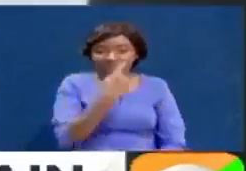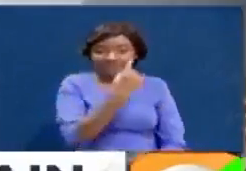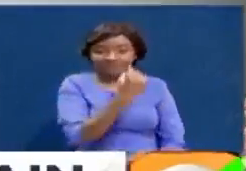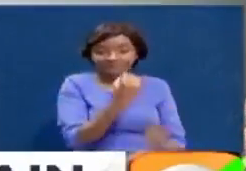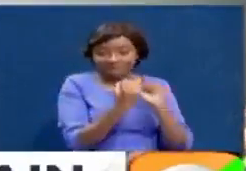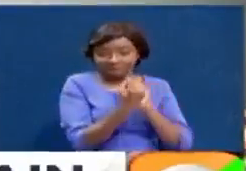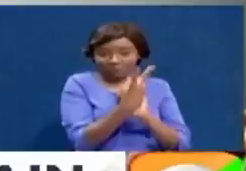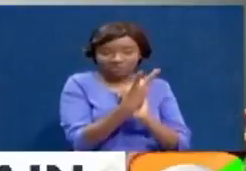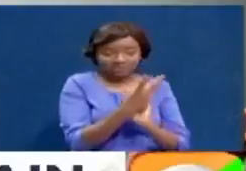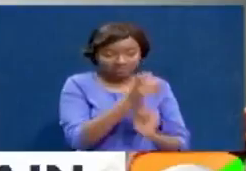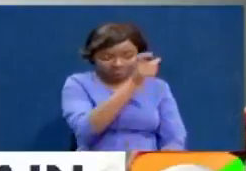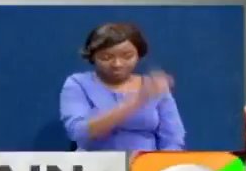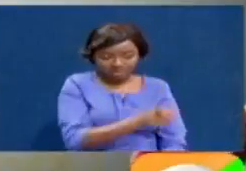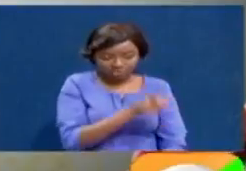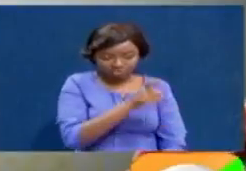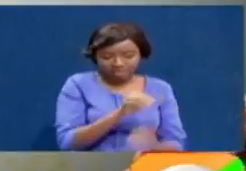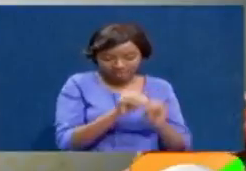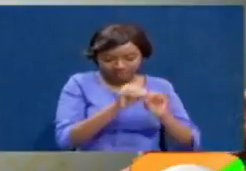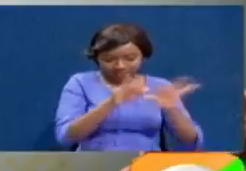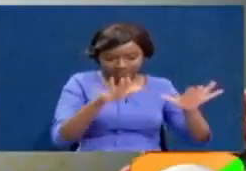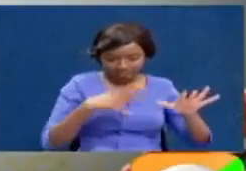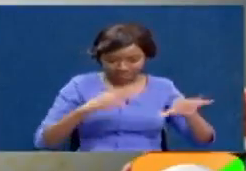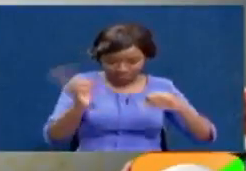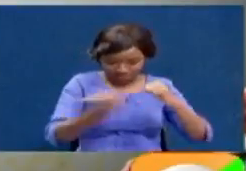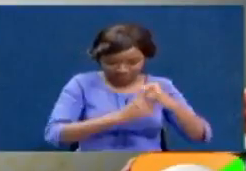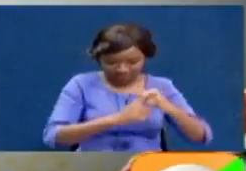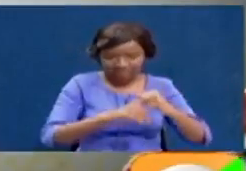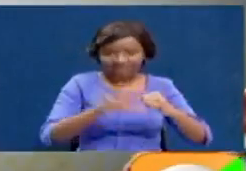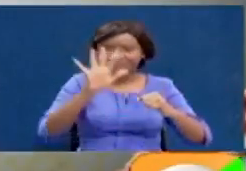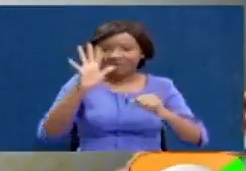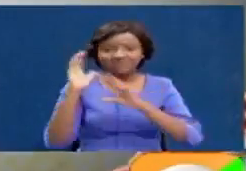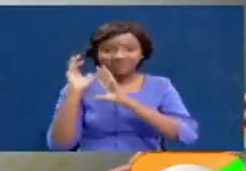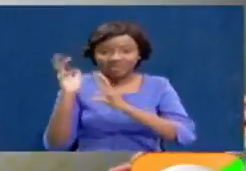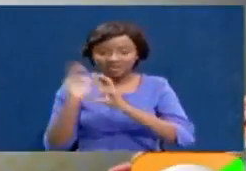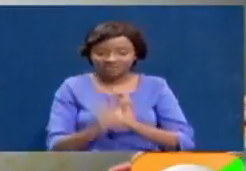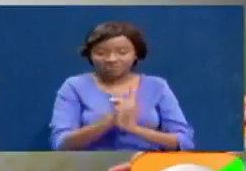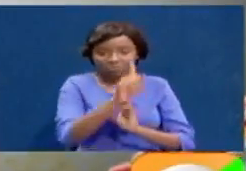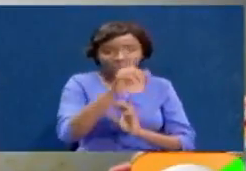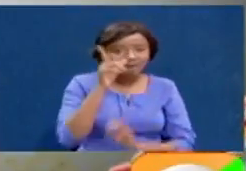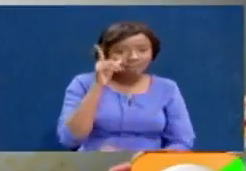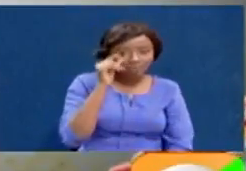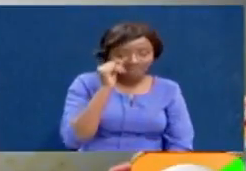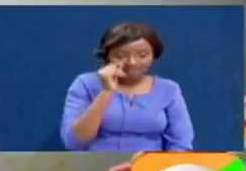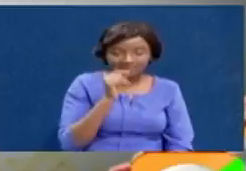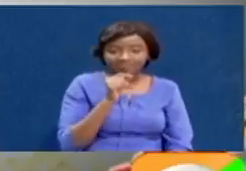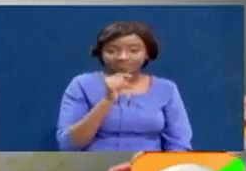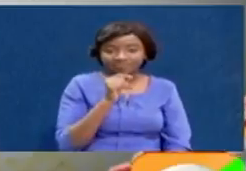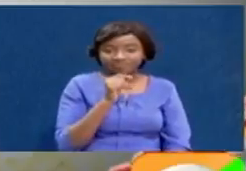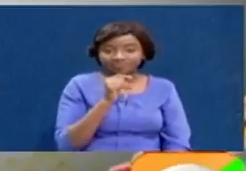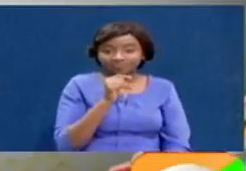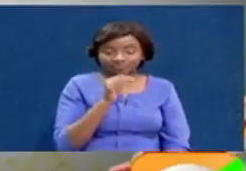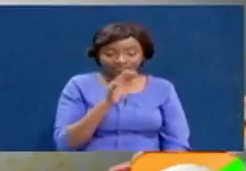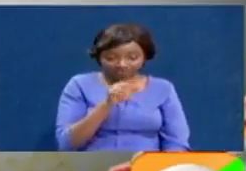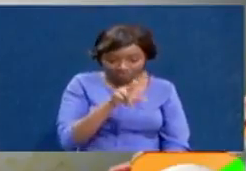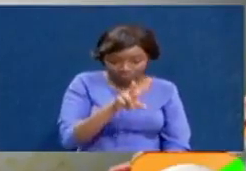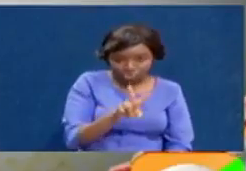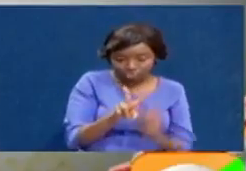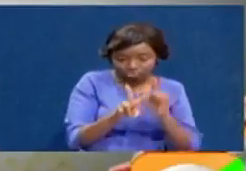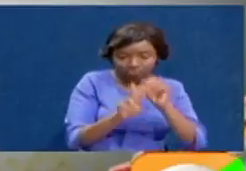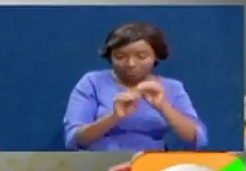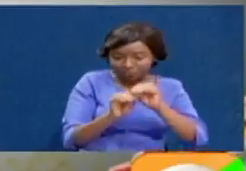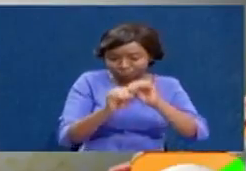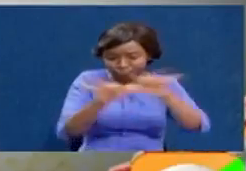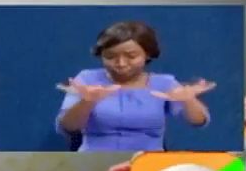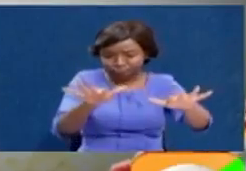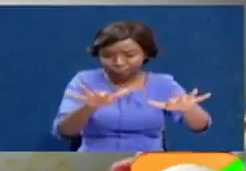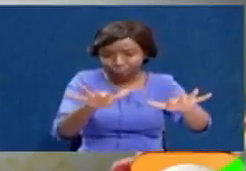reported to have spread the virus to six people directly, five in Kilifi and one in Mombasa County. Two of those spread the virus